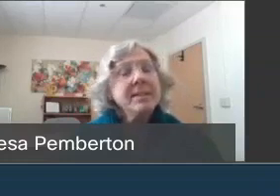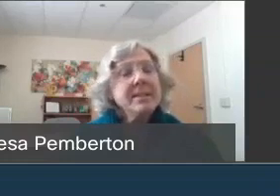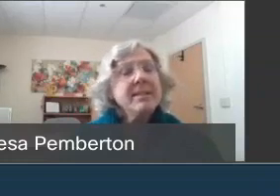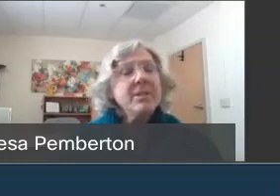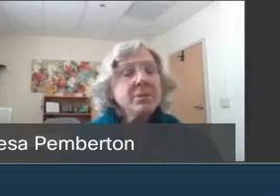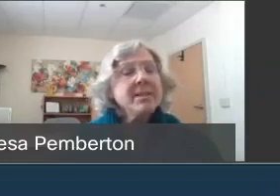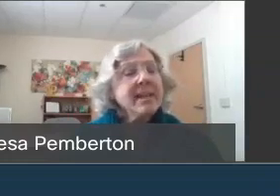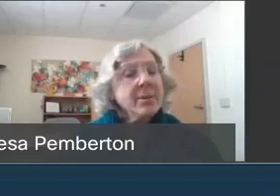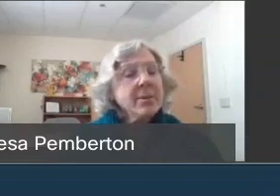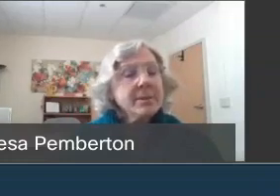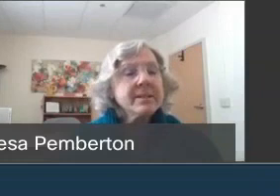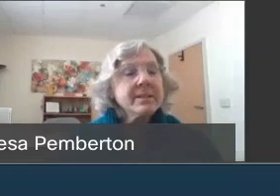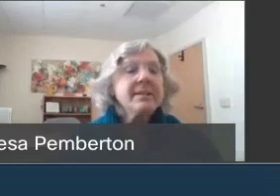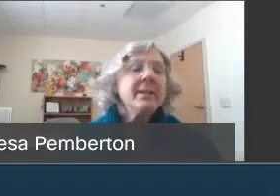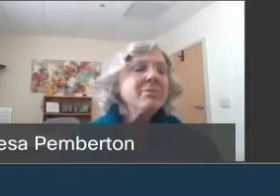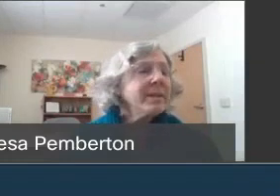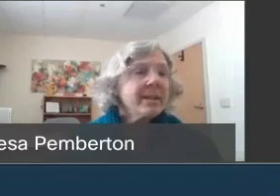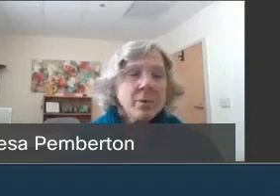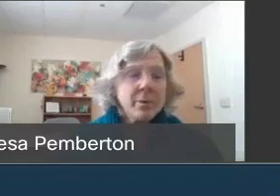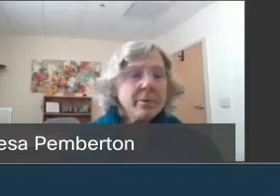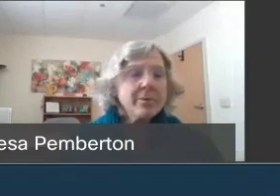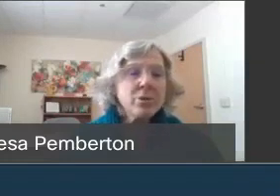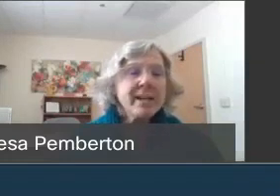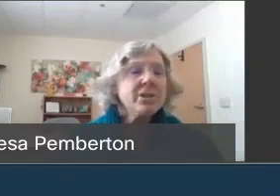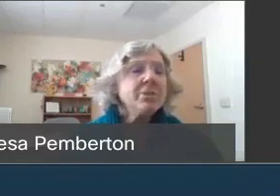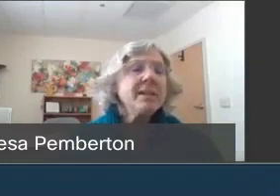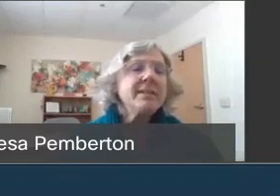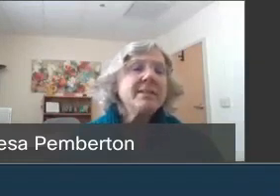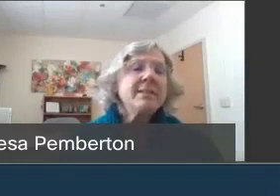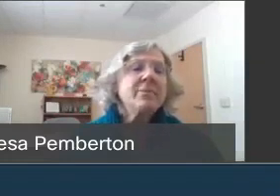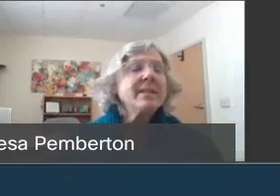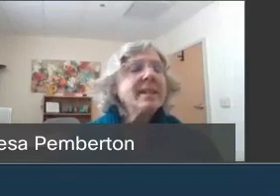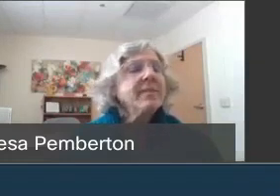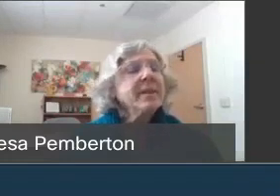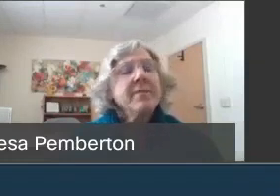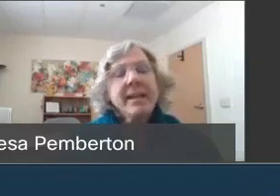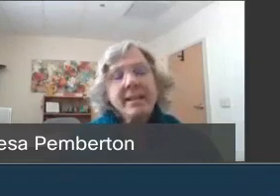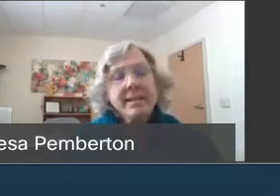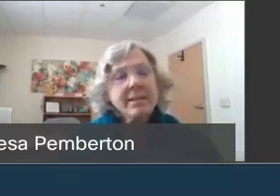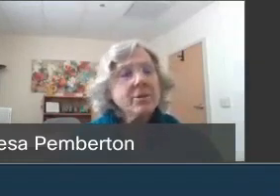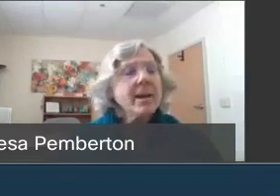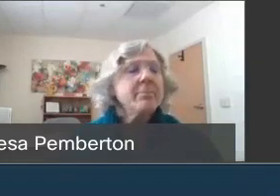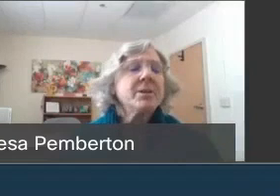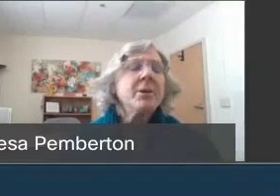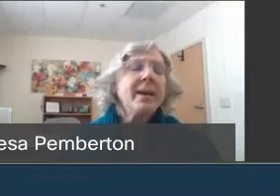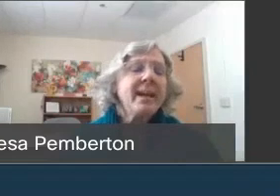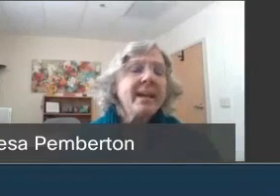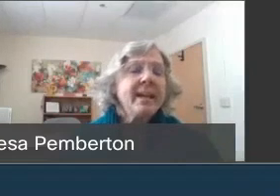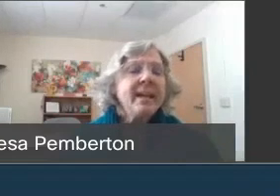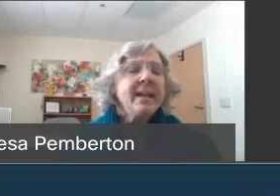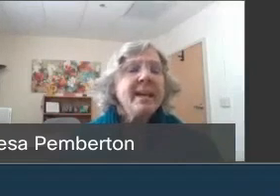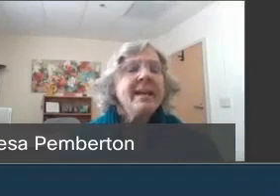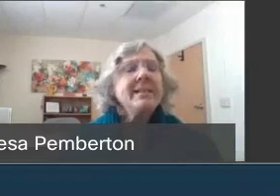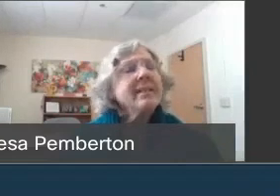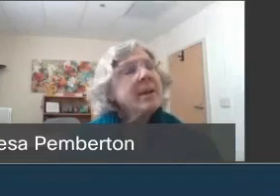was substance-induced psychosis, really not what we were trying to treat. They were sending very violent crimes our